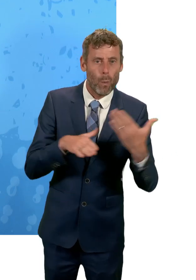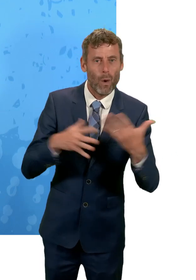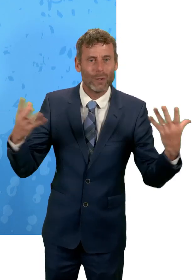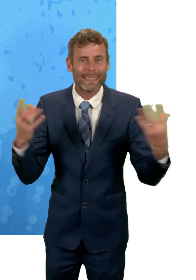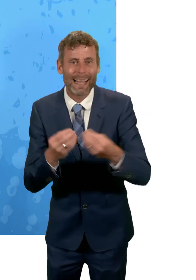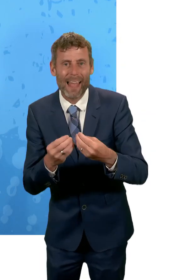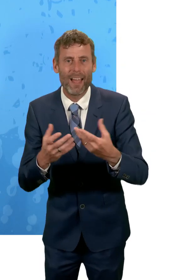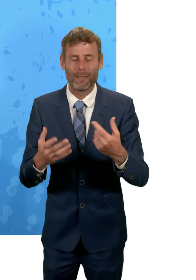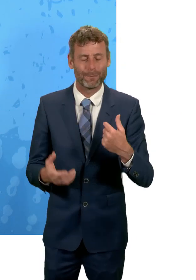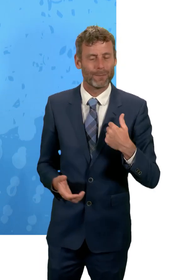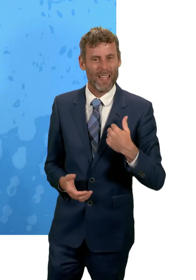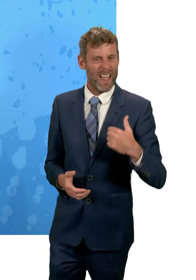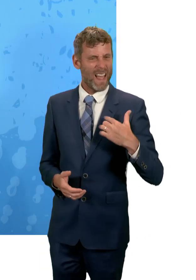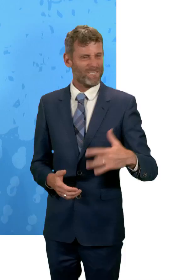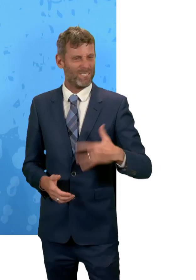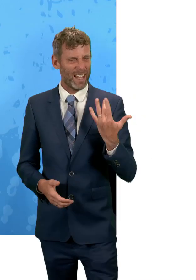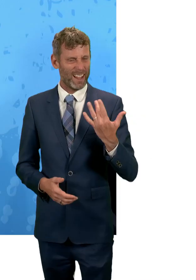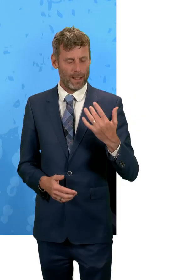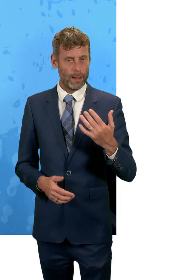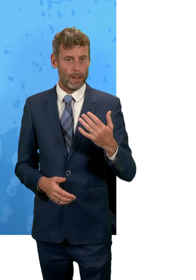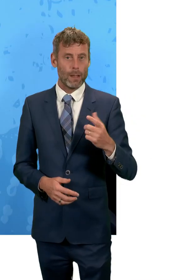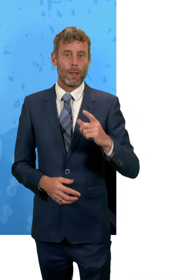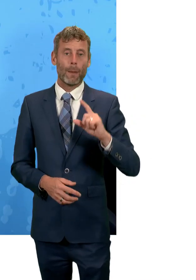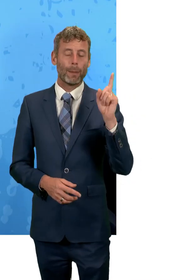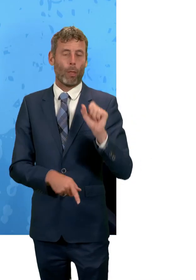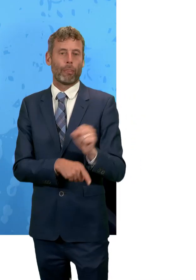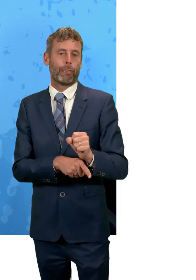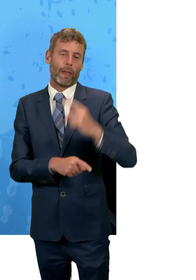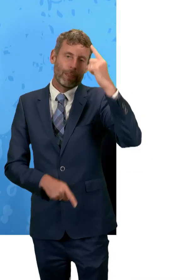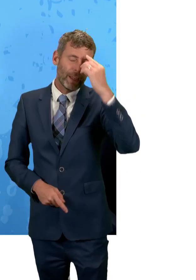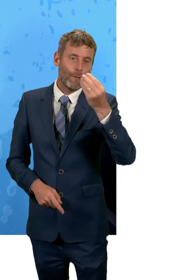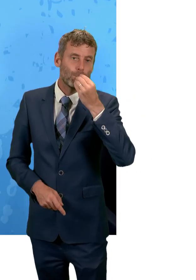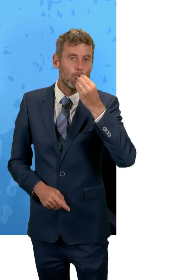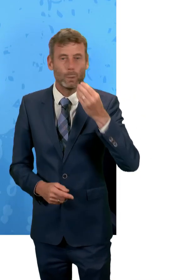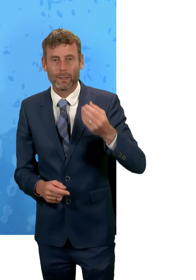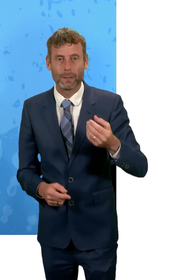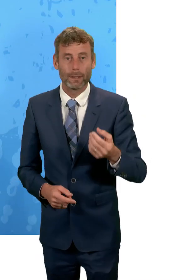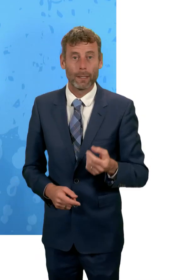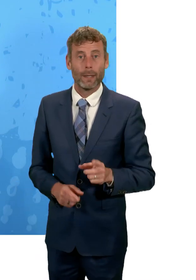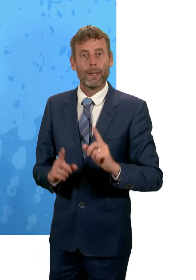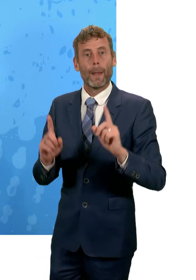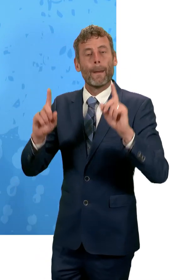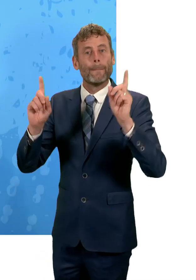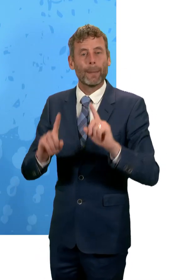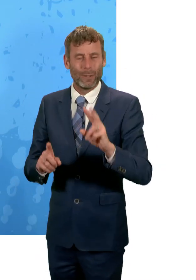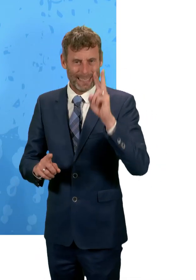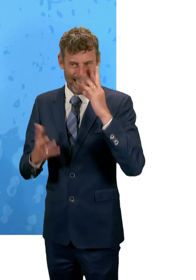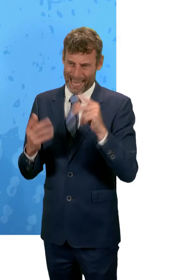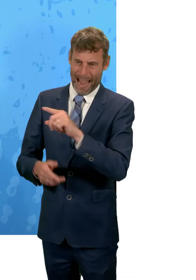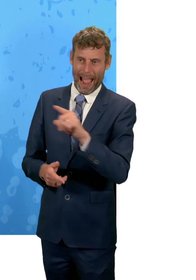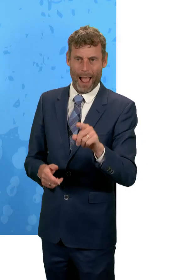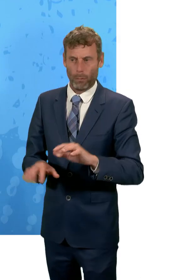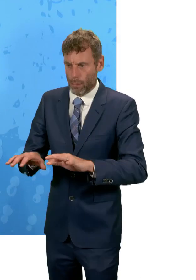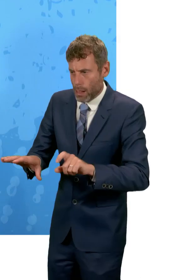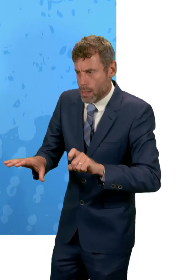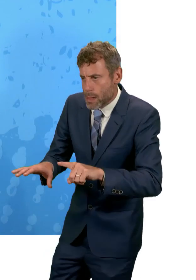think we treat food with the respect. People spend more time buying a pair of shoes than they will do their weekly